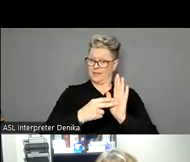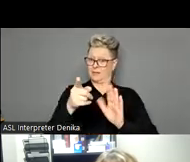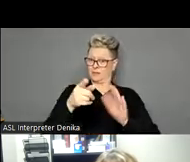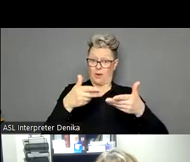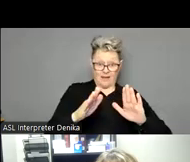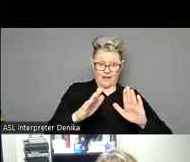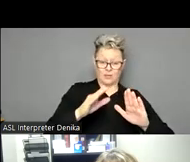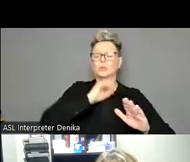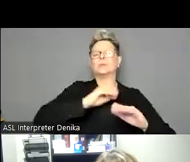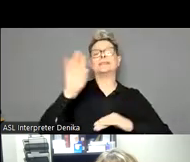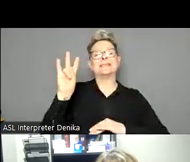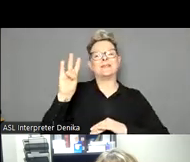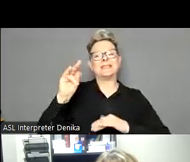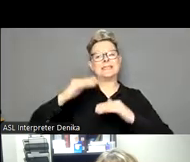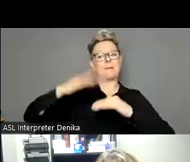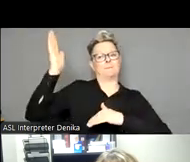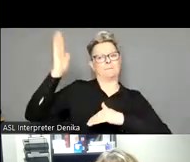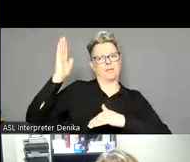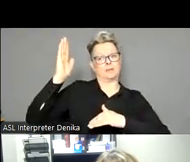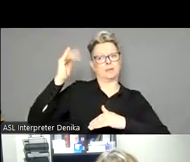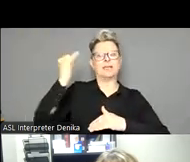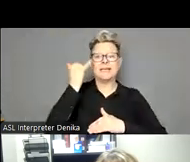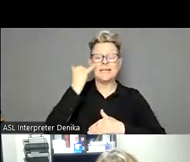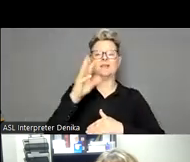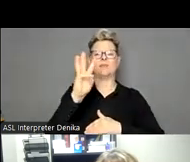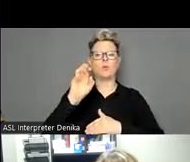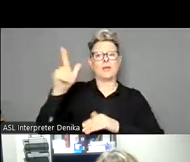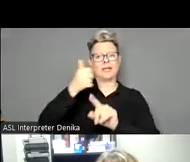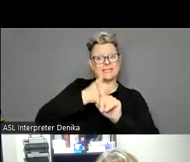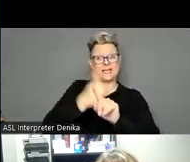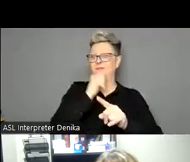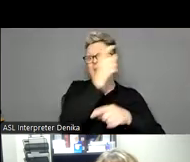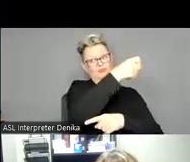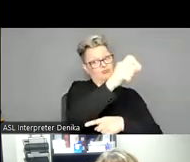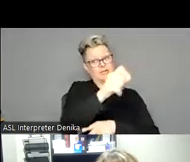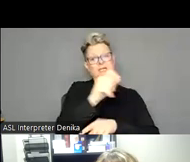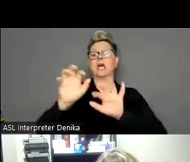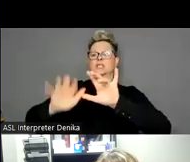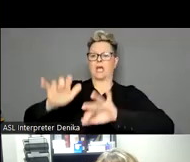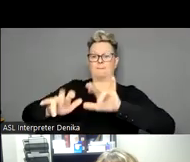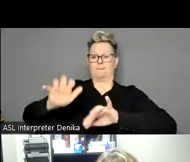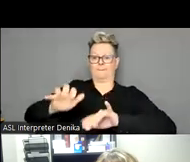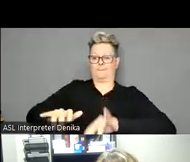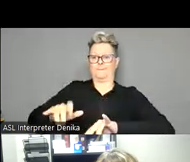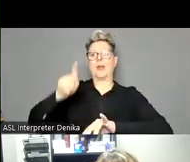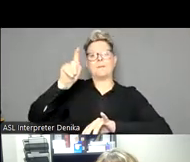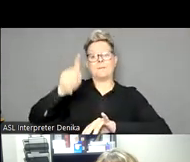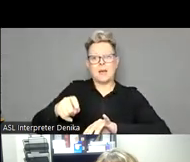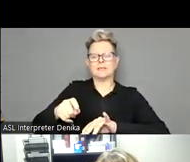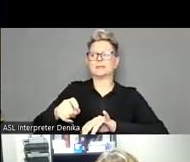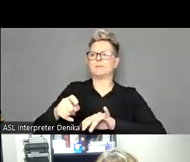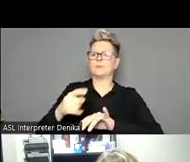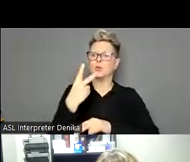age. And if your will is typewritten, so not a holographic will, you need to sign it while you're in front of